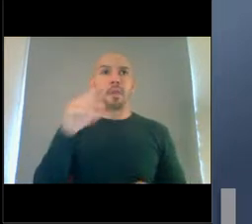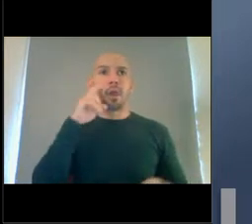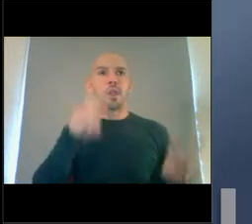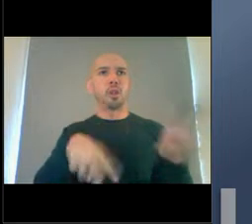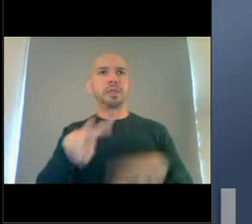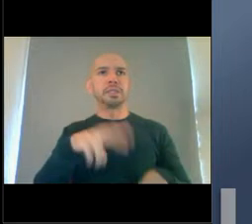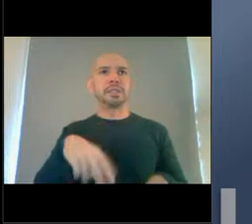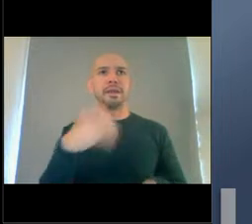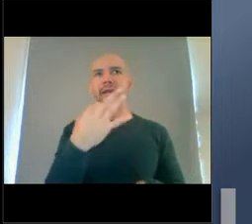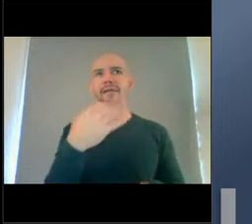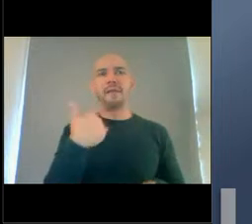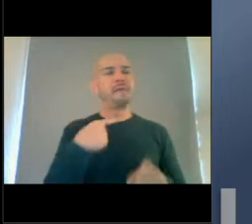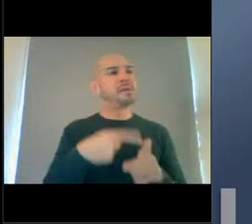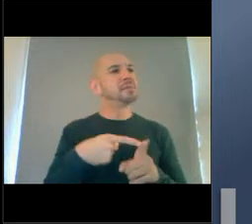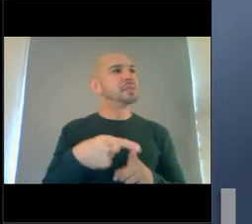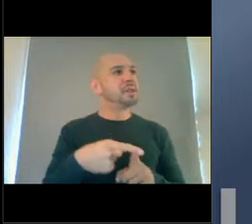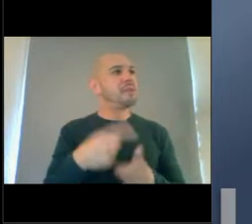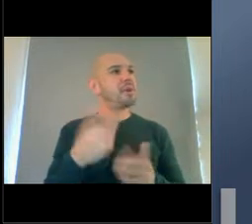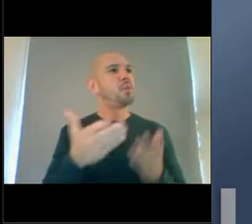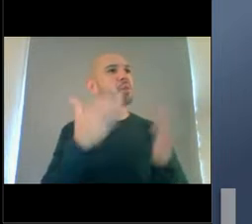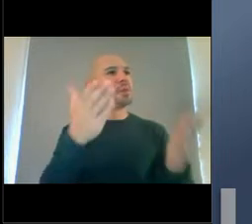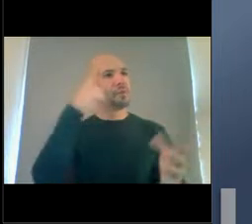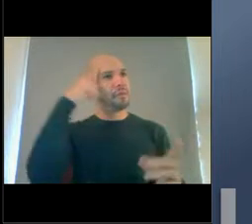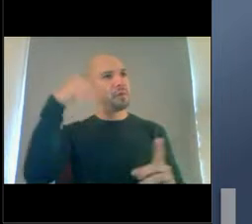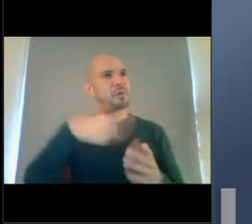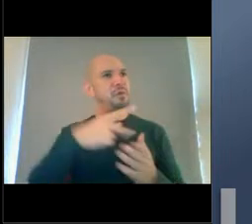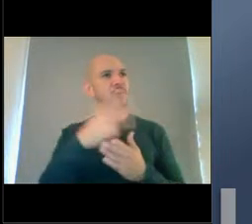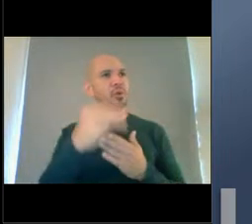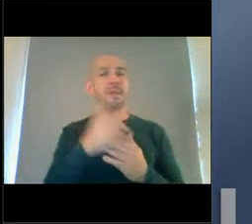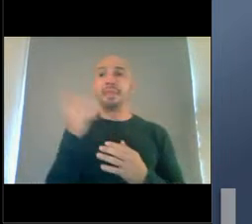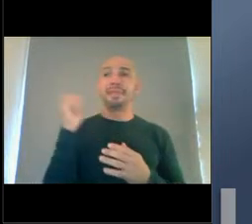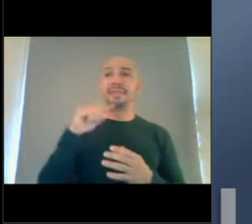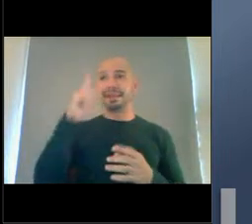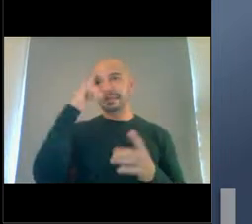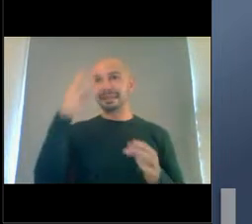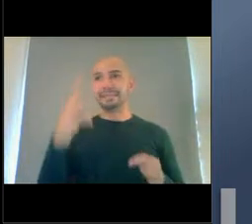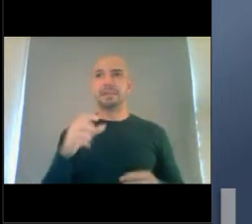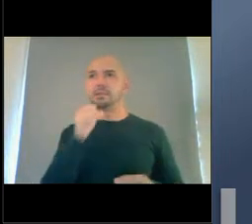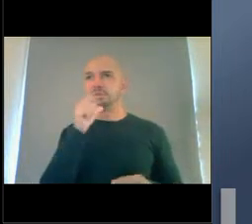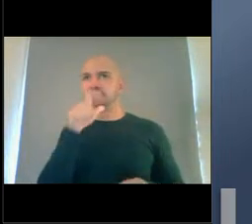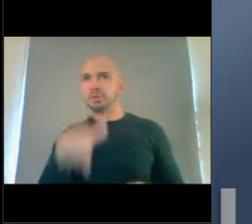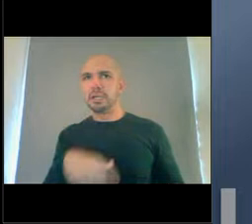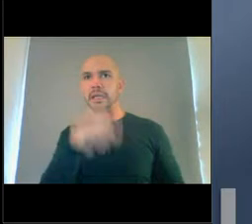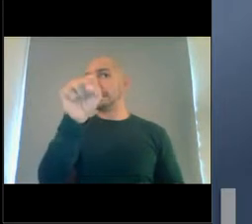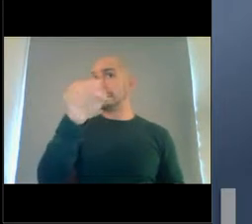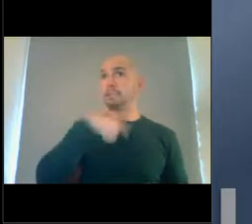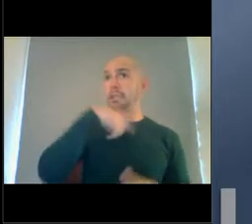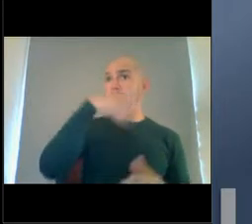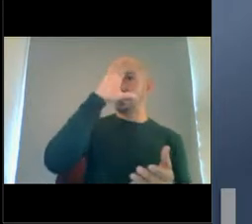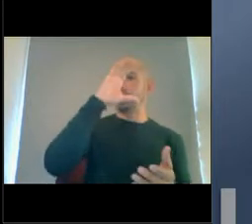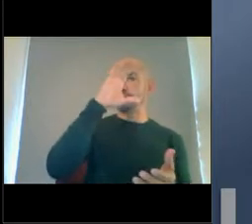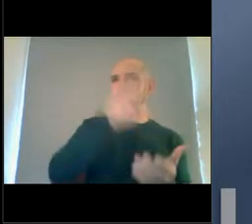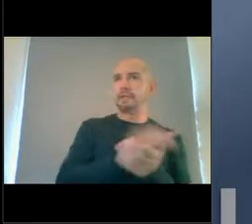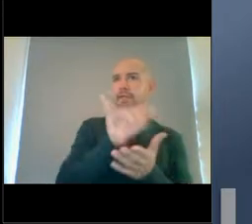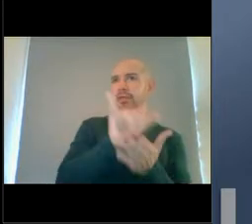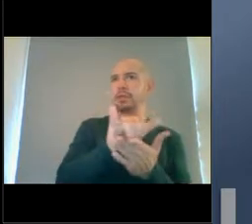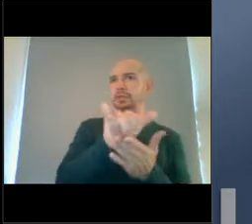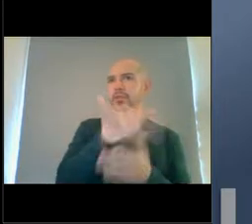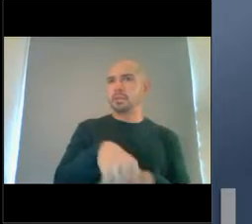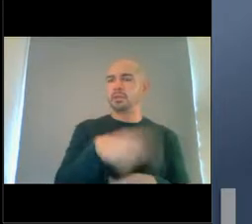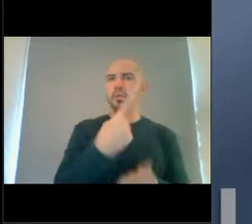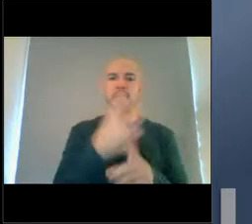should be specific recommendations for this program and decided there shouldn't be i would assume that that is a correct assumption thank you thank